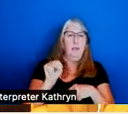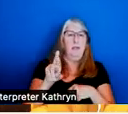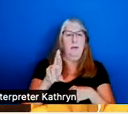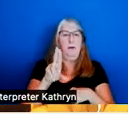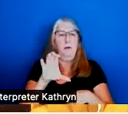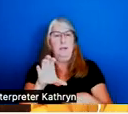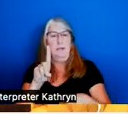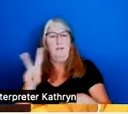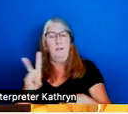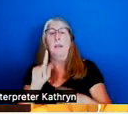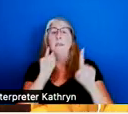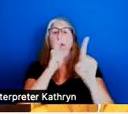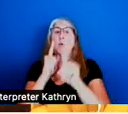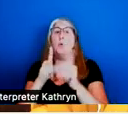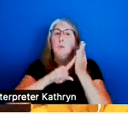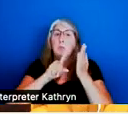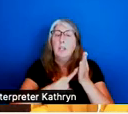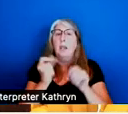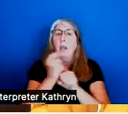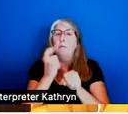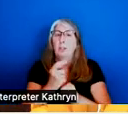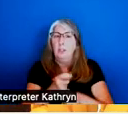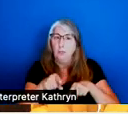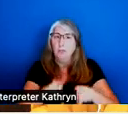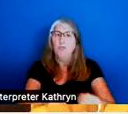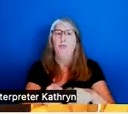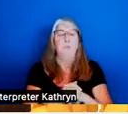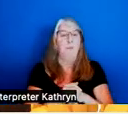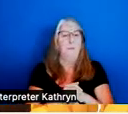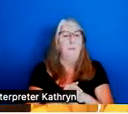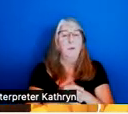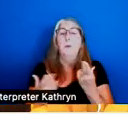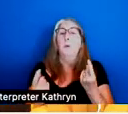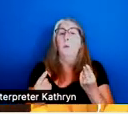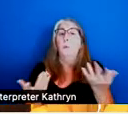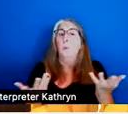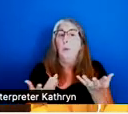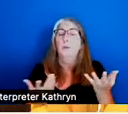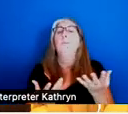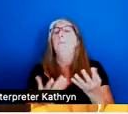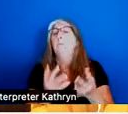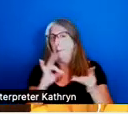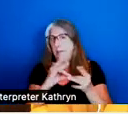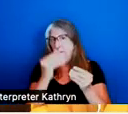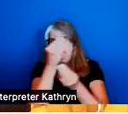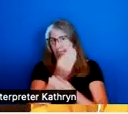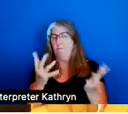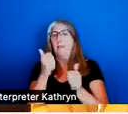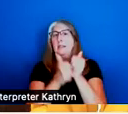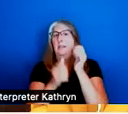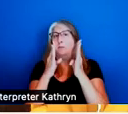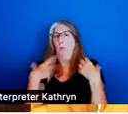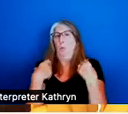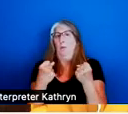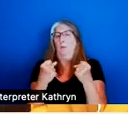then visited throughout the year. What does this do? It gives the message that each person's well-being matters.